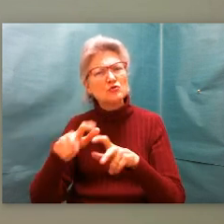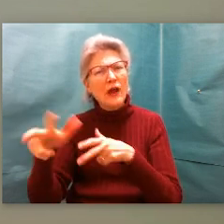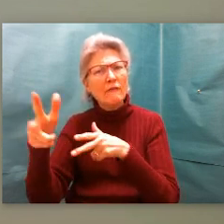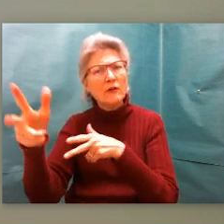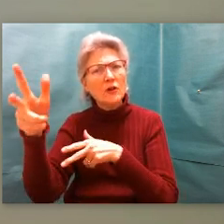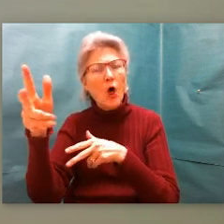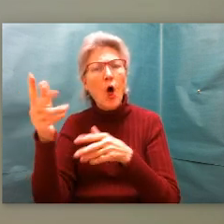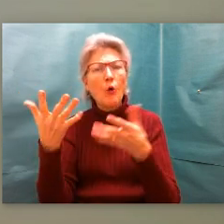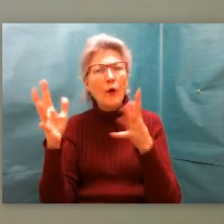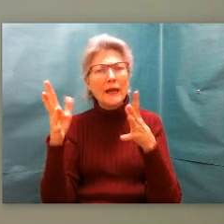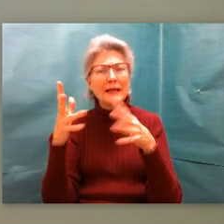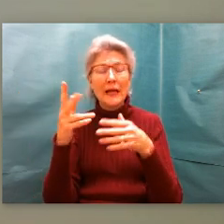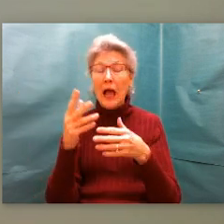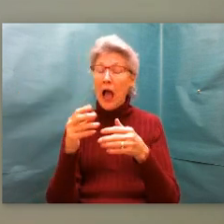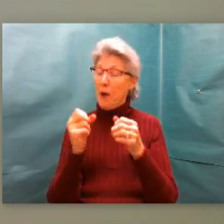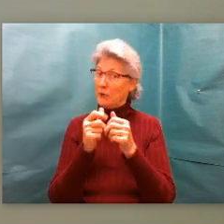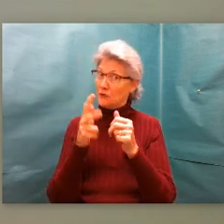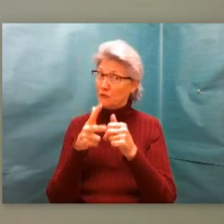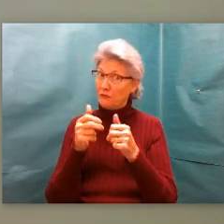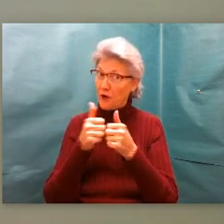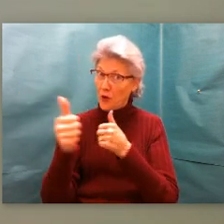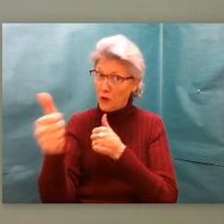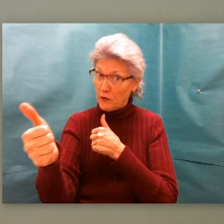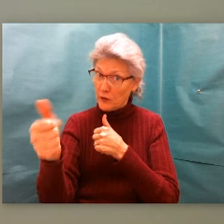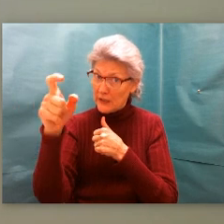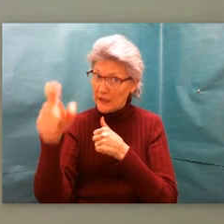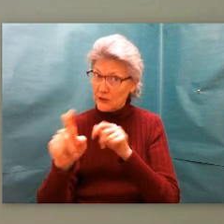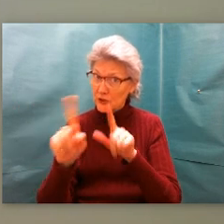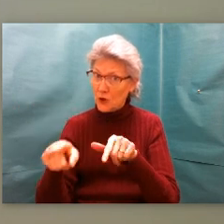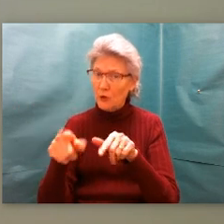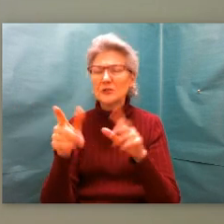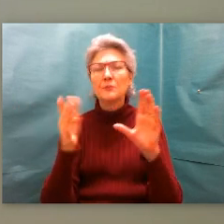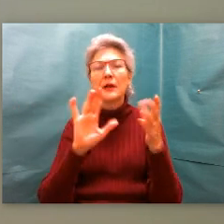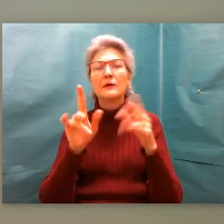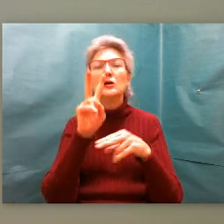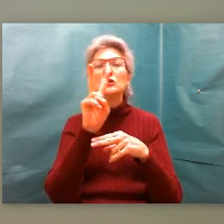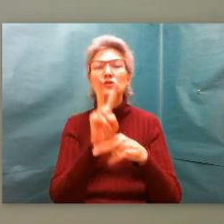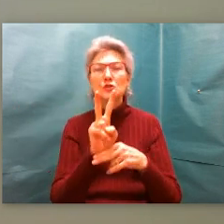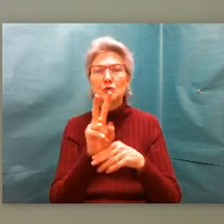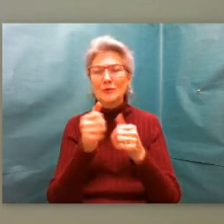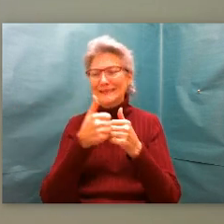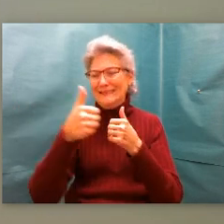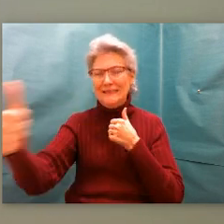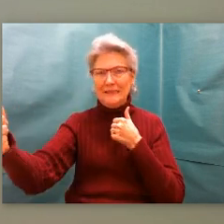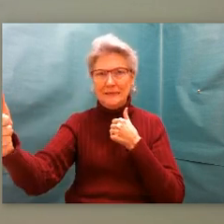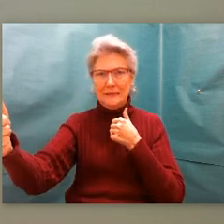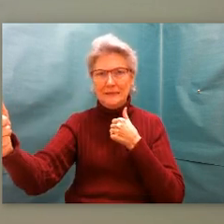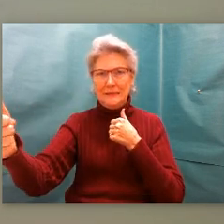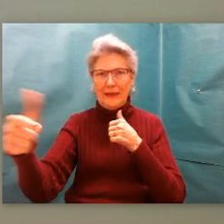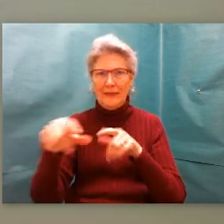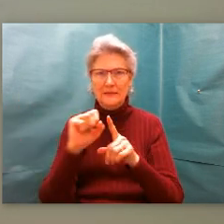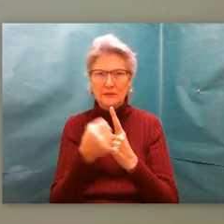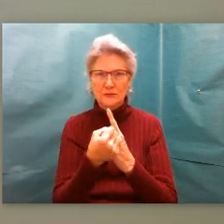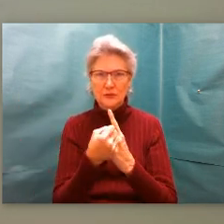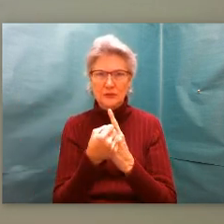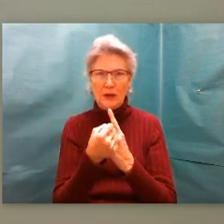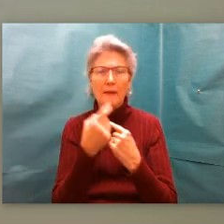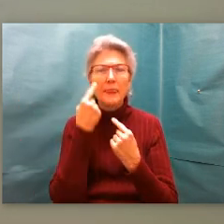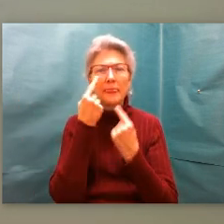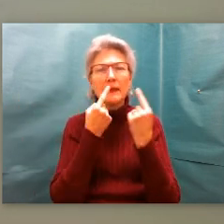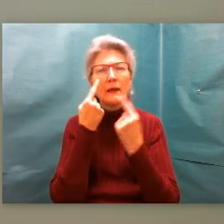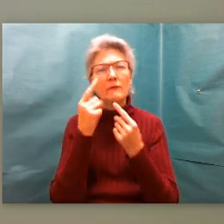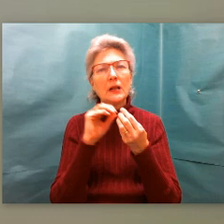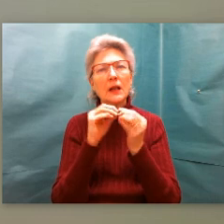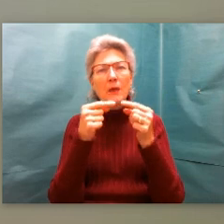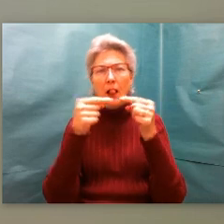how much farther it still needs to go. So I'm comparing two different distances or lengths in this situation. And so I'm thinking that a